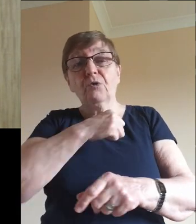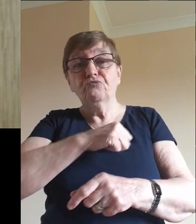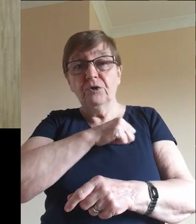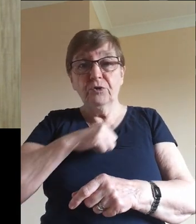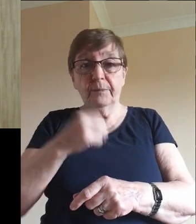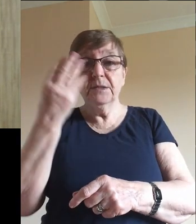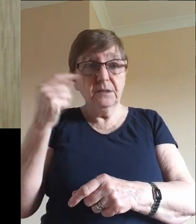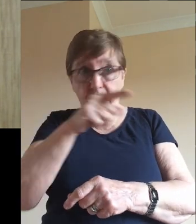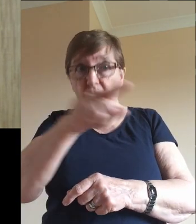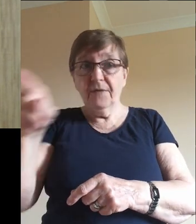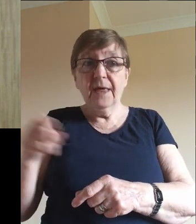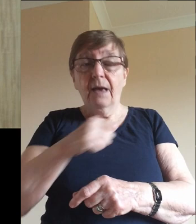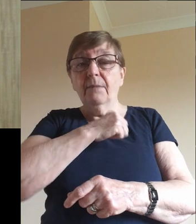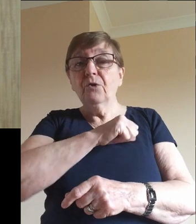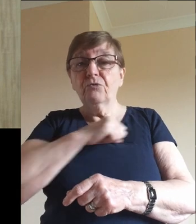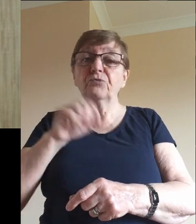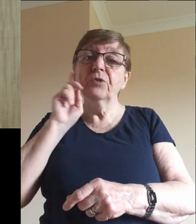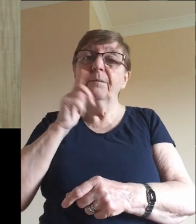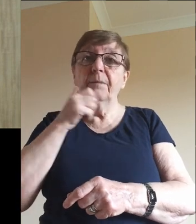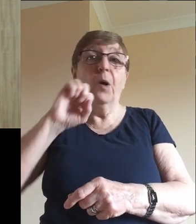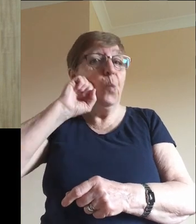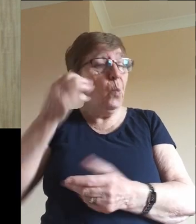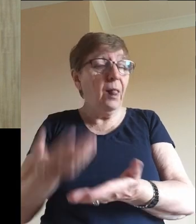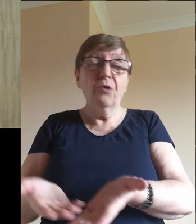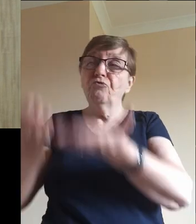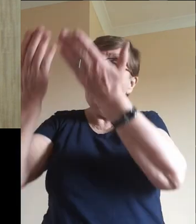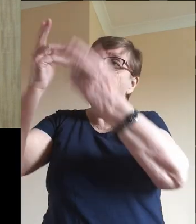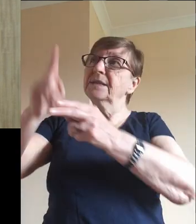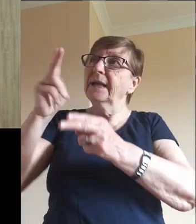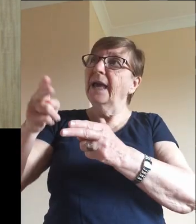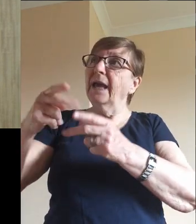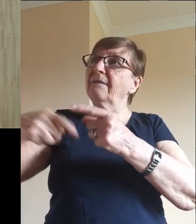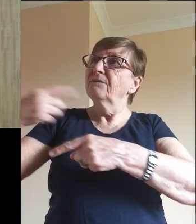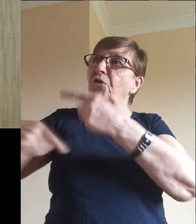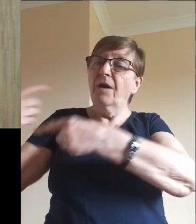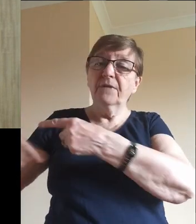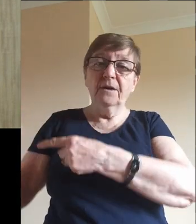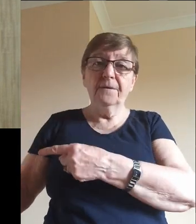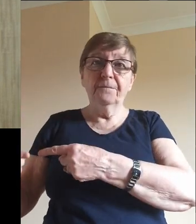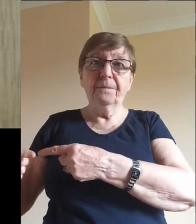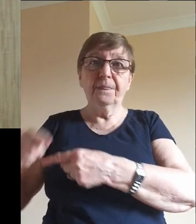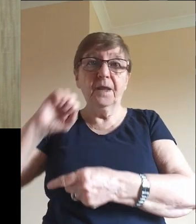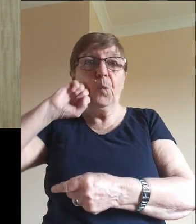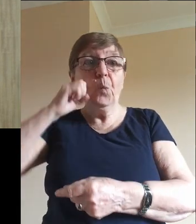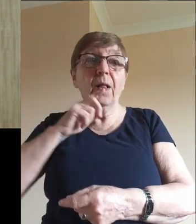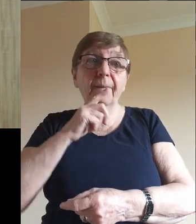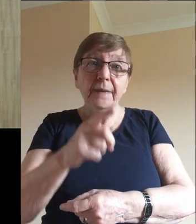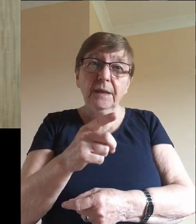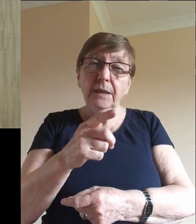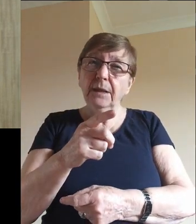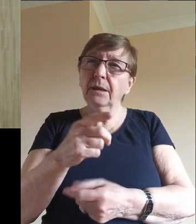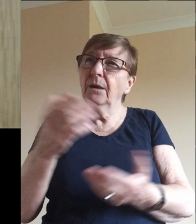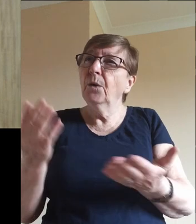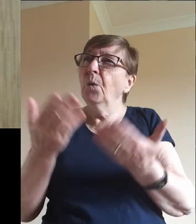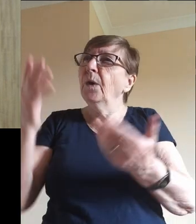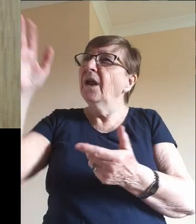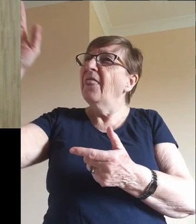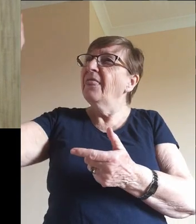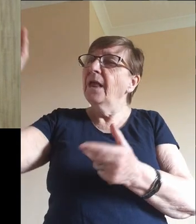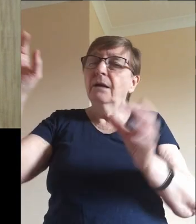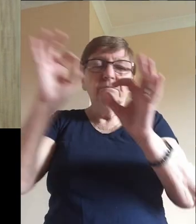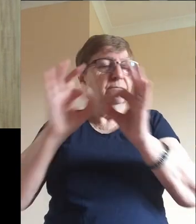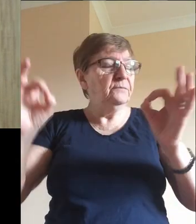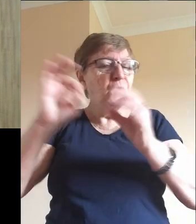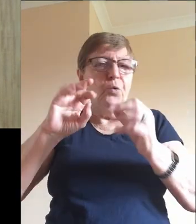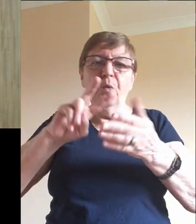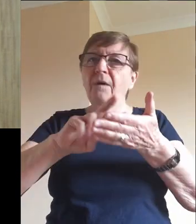have been in Christ will one day rise again for all eternity. And they will be where there are no viruses, where nothing